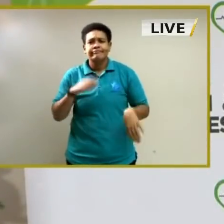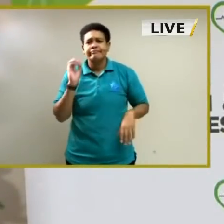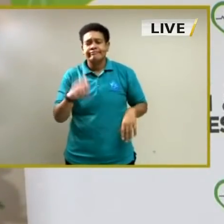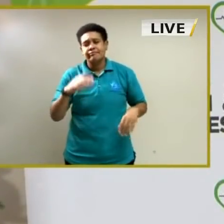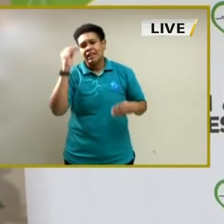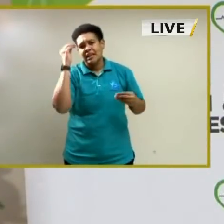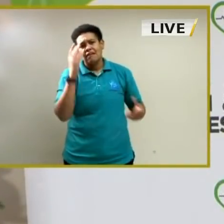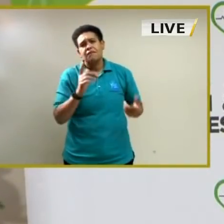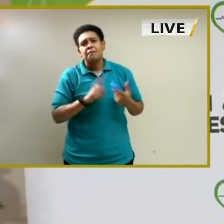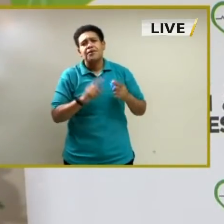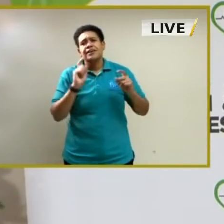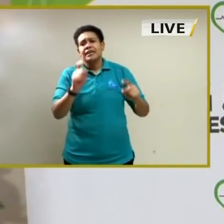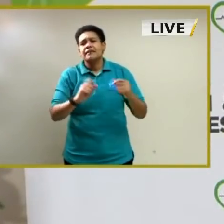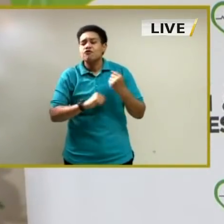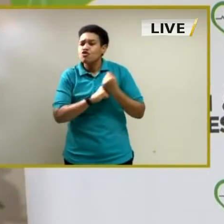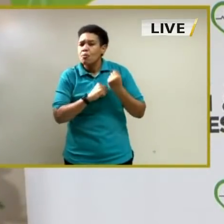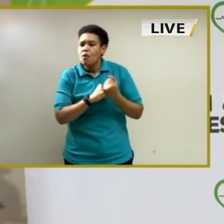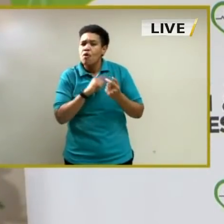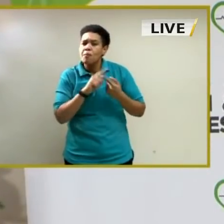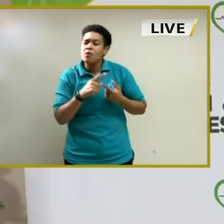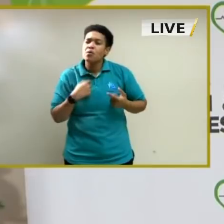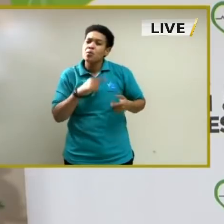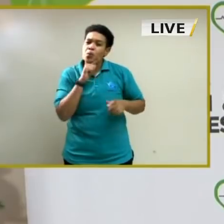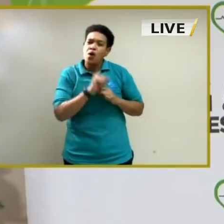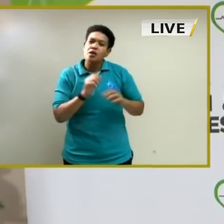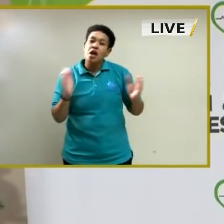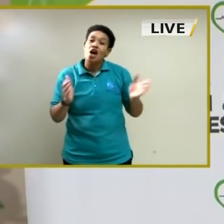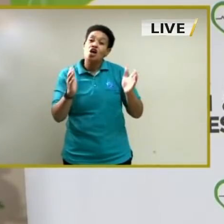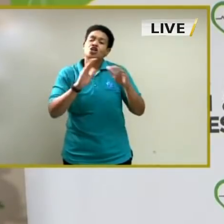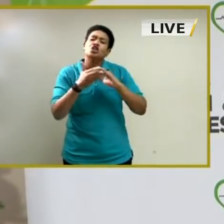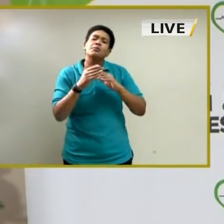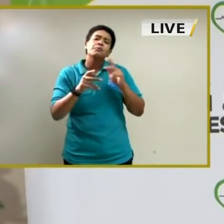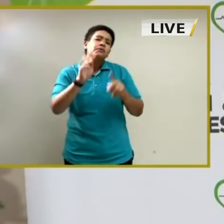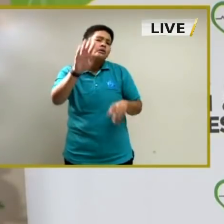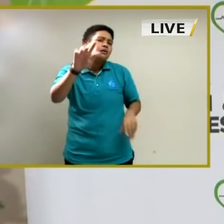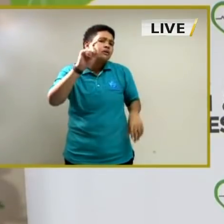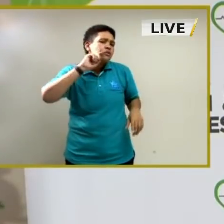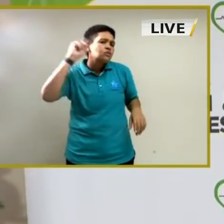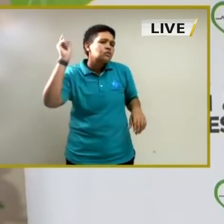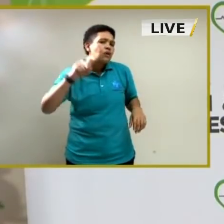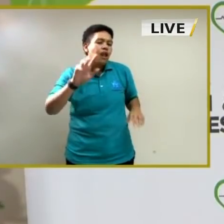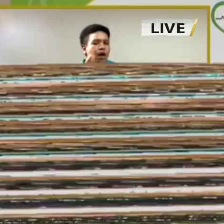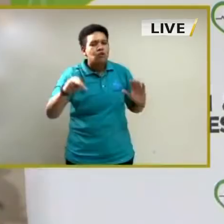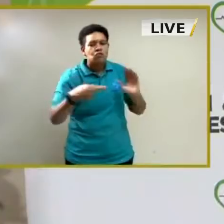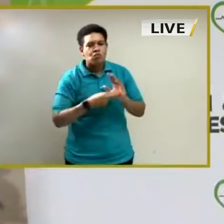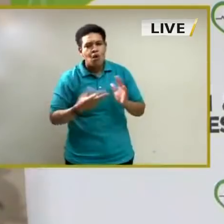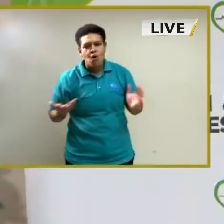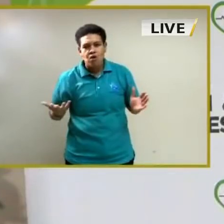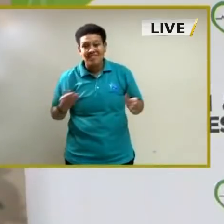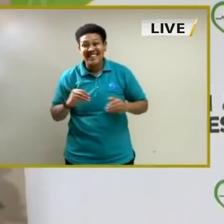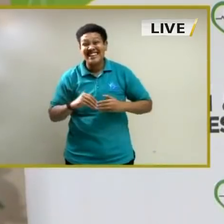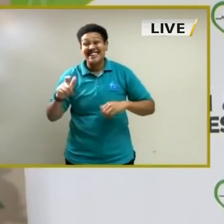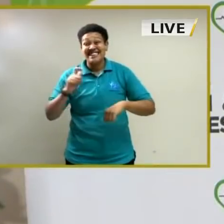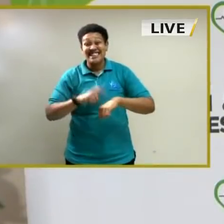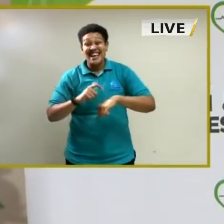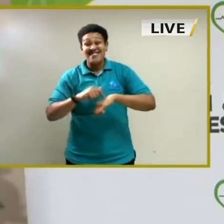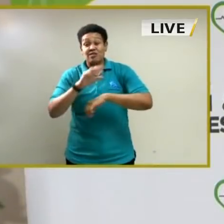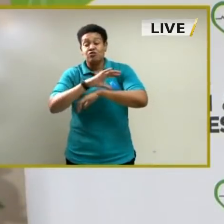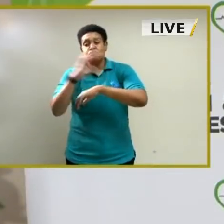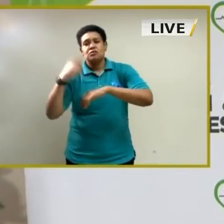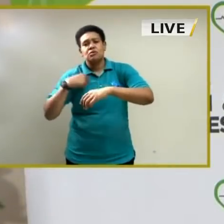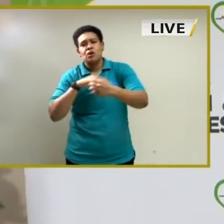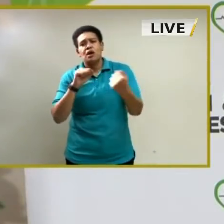and give the support, but we want to encourage Jamaicans to recognize their role. So in the season, as we